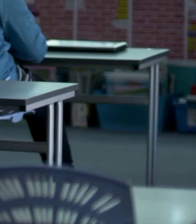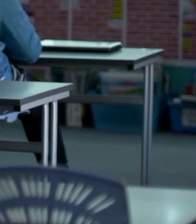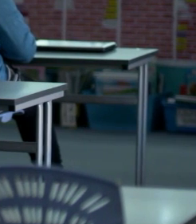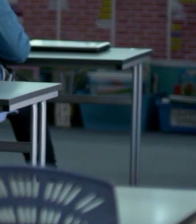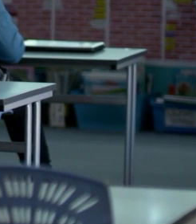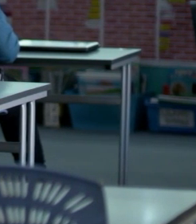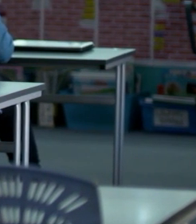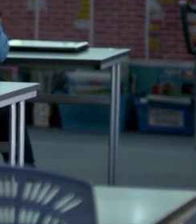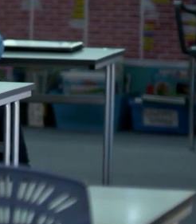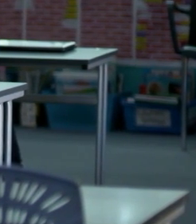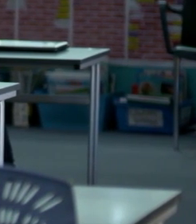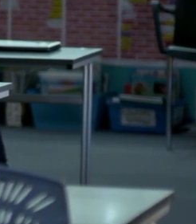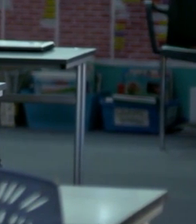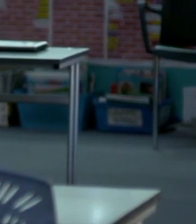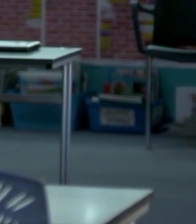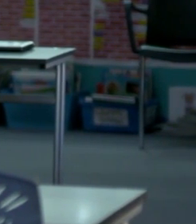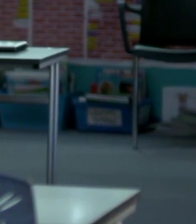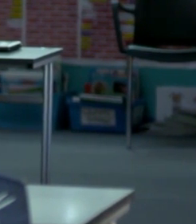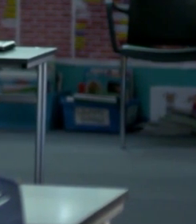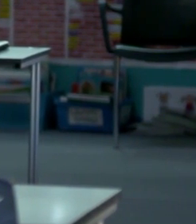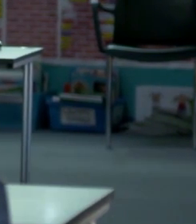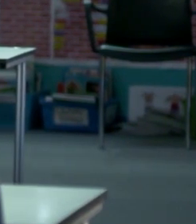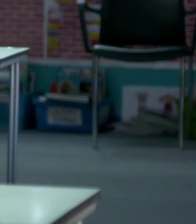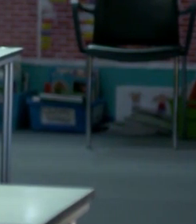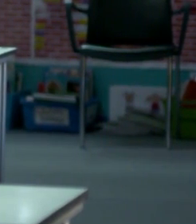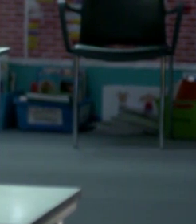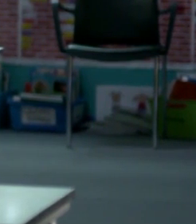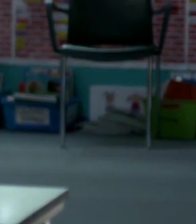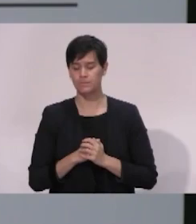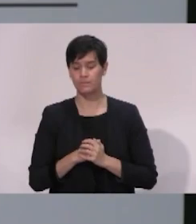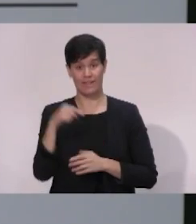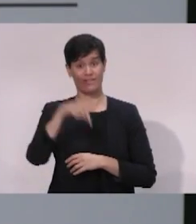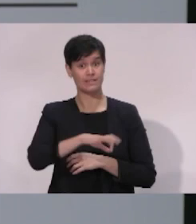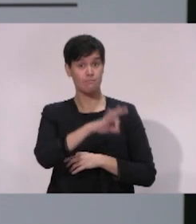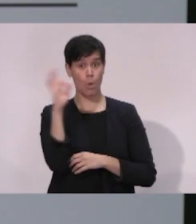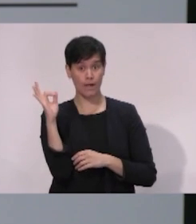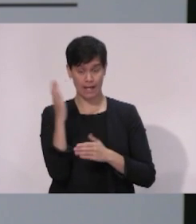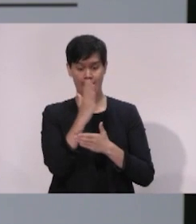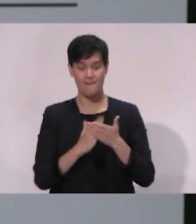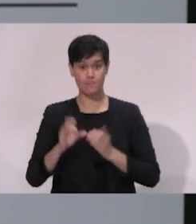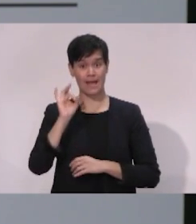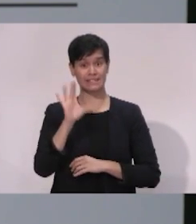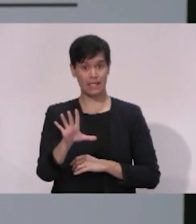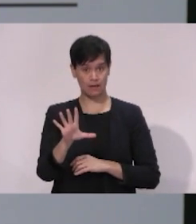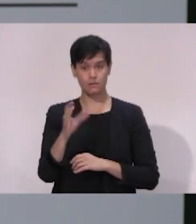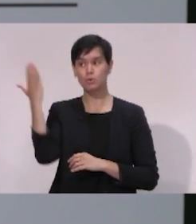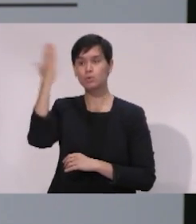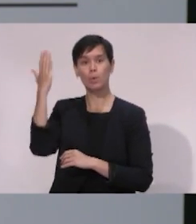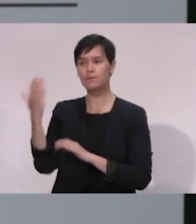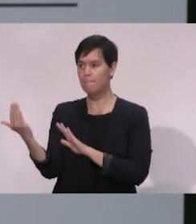so far taken part on what was a busy first morning. As at 10:30 a.m. this morning, we had